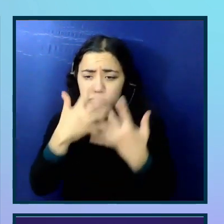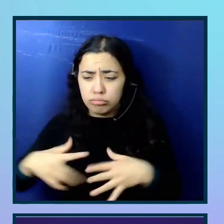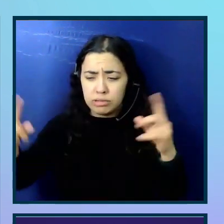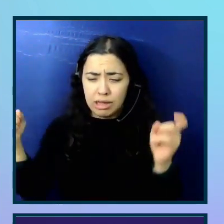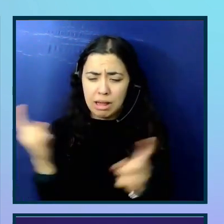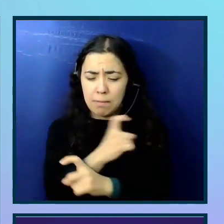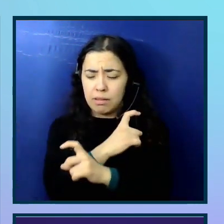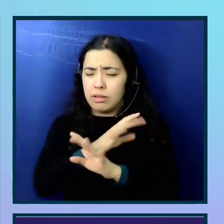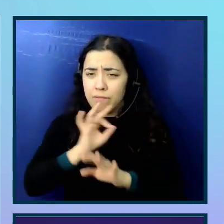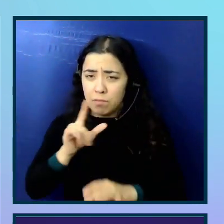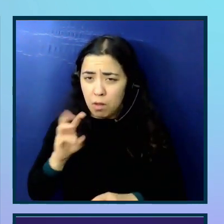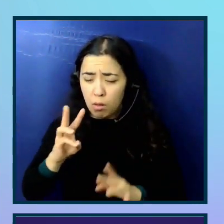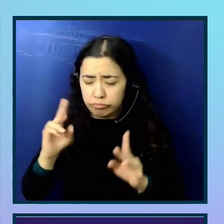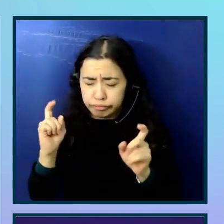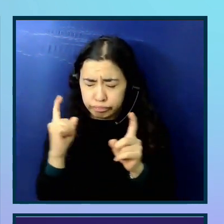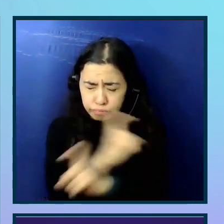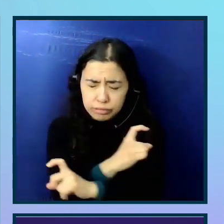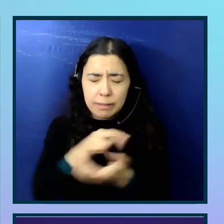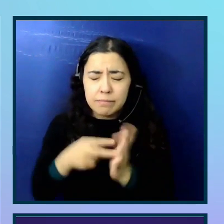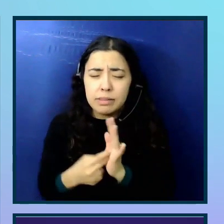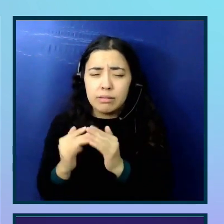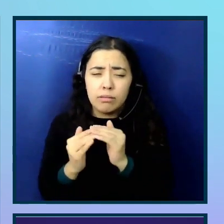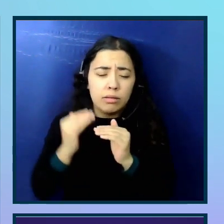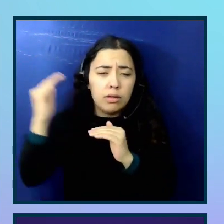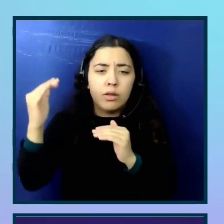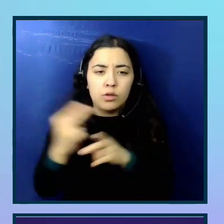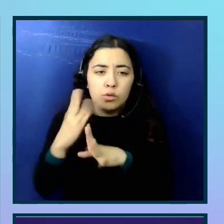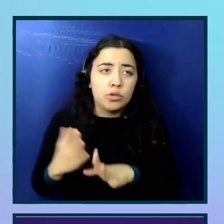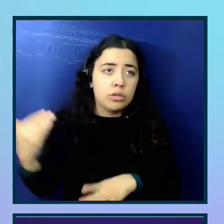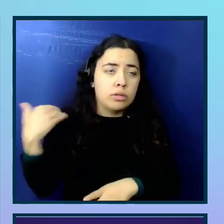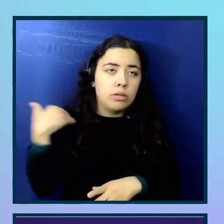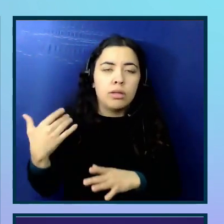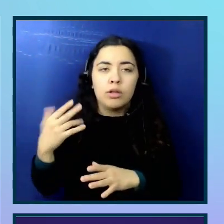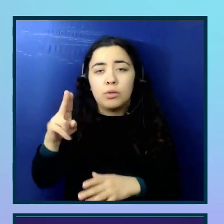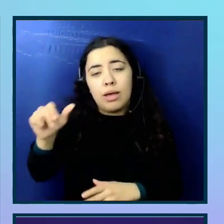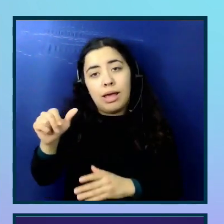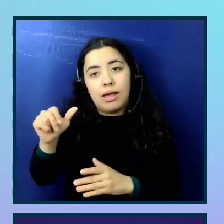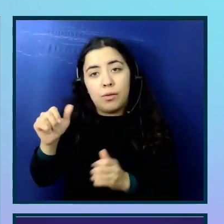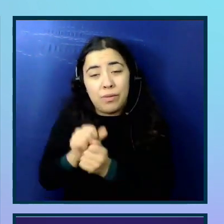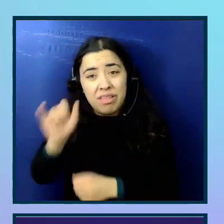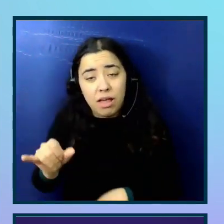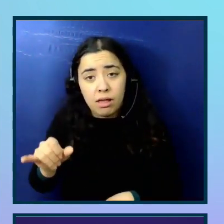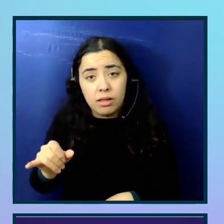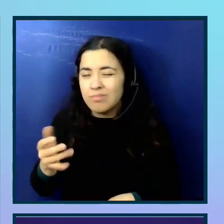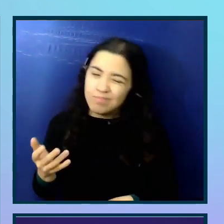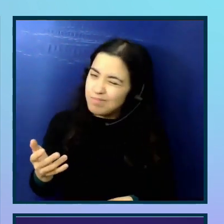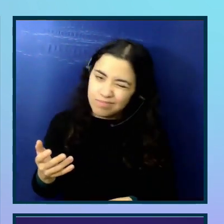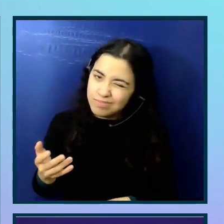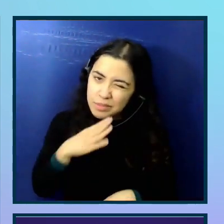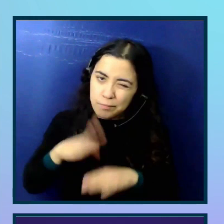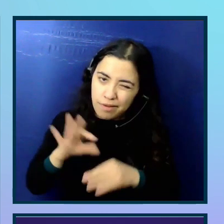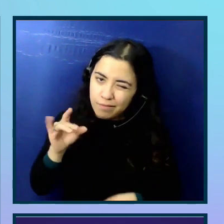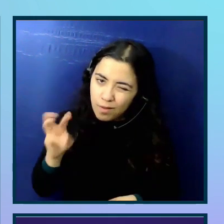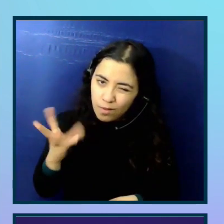complicated that you have to have a massive user assistance content bundle with it, then it's just a bad flow. Like you